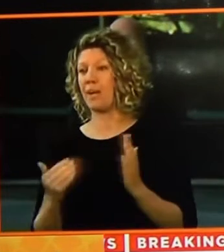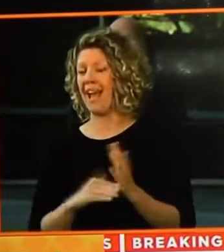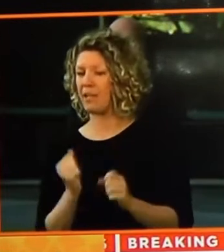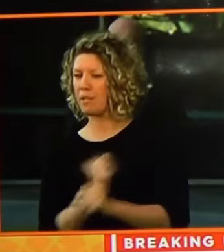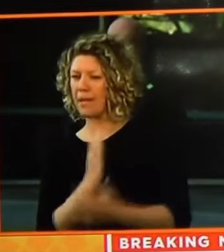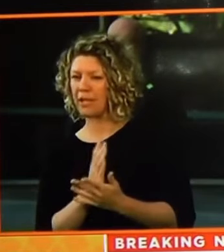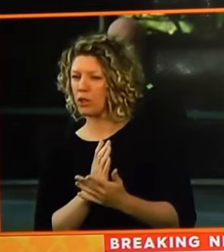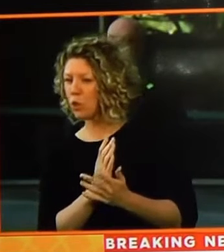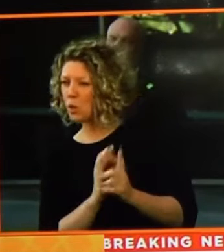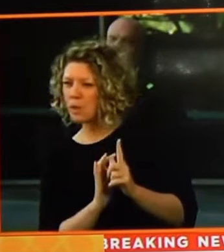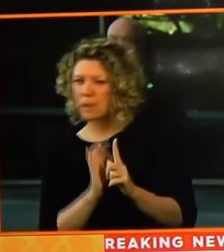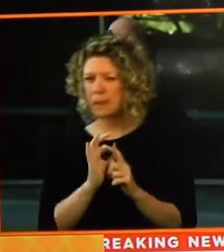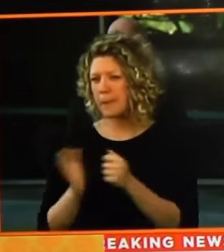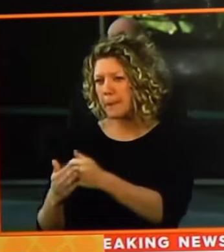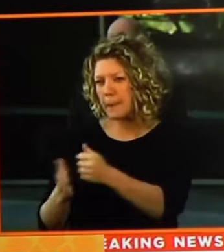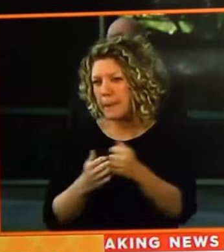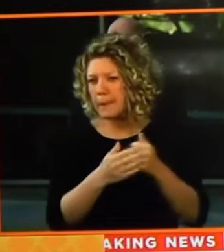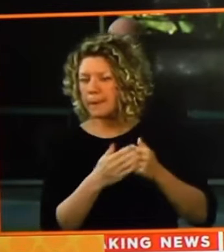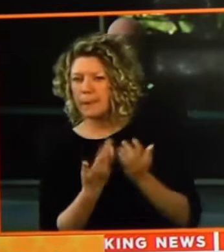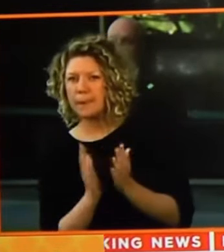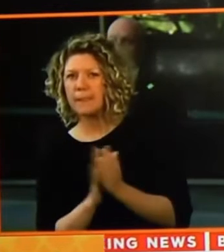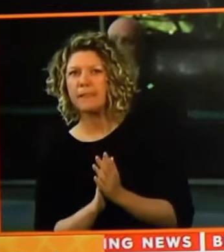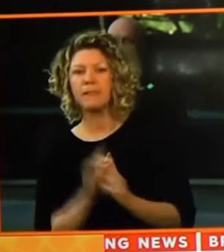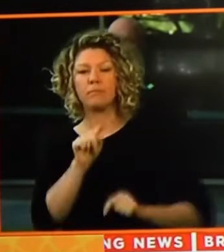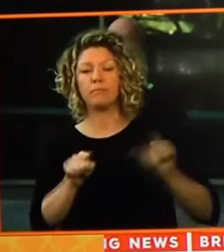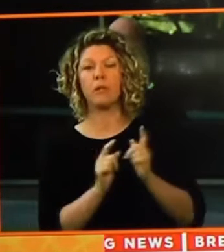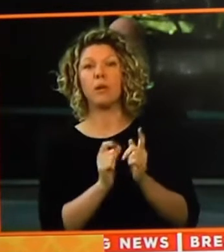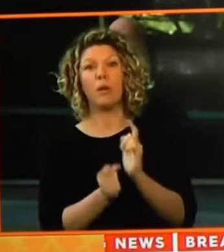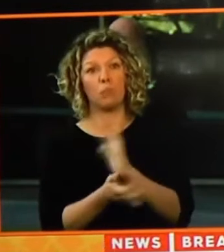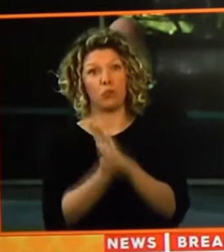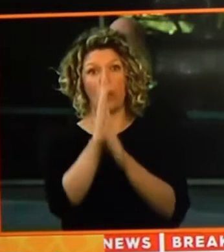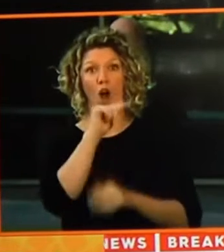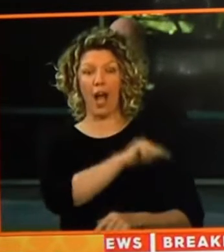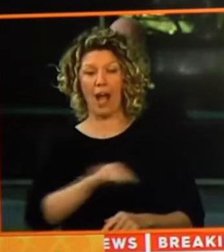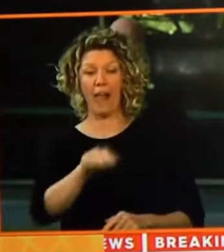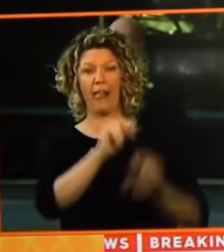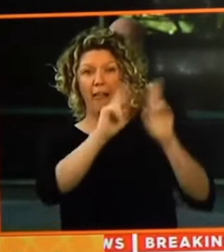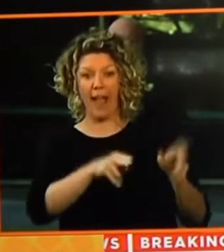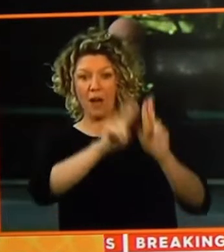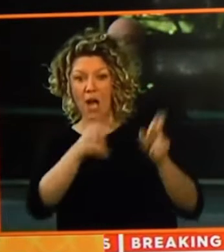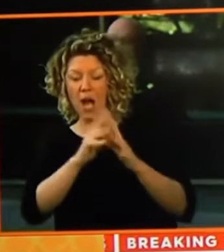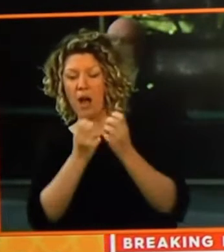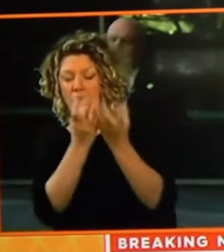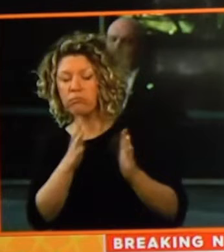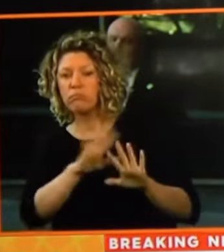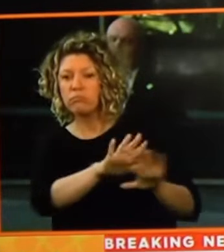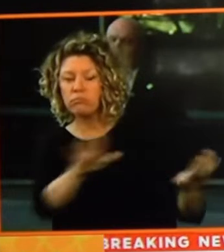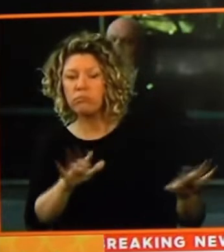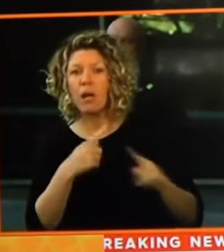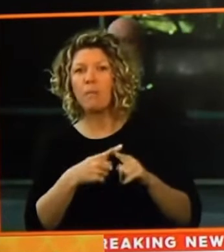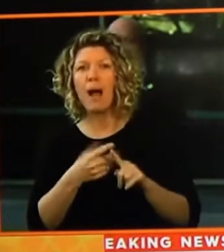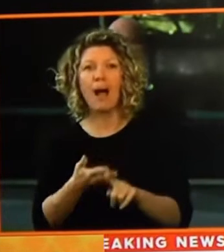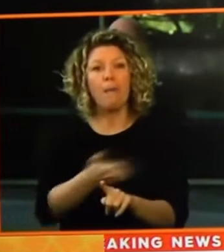now. Not only are we seeing people, victims as a result of the bushfires, but that was compounded on top of